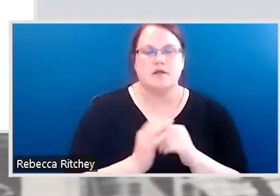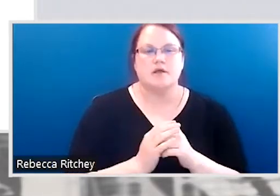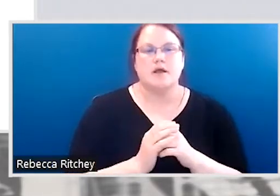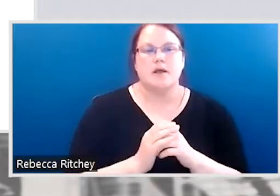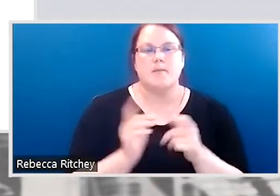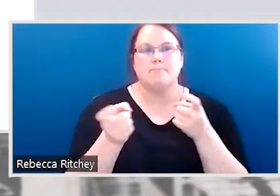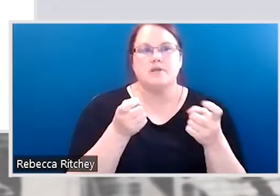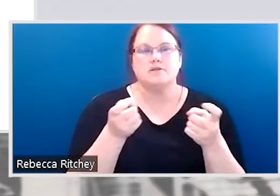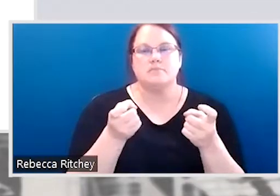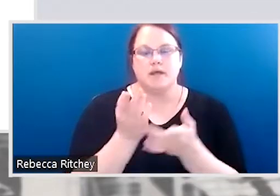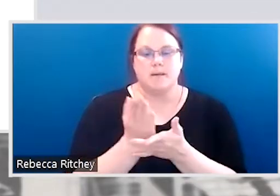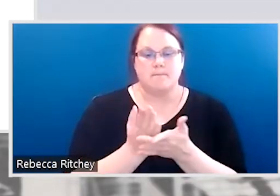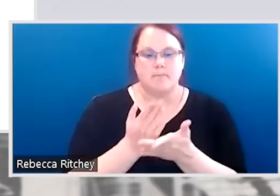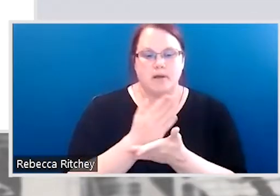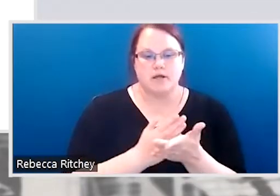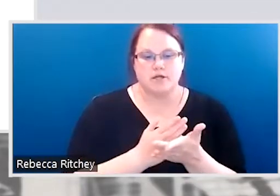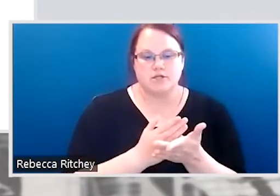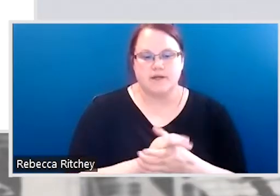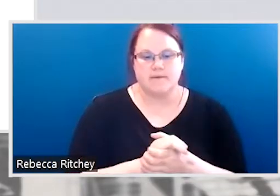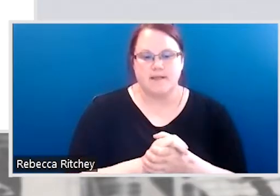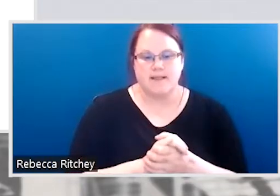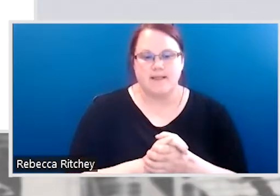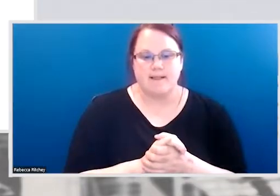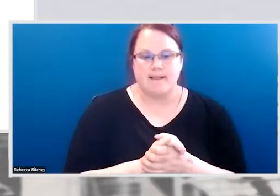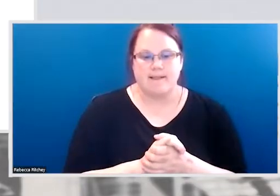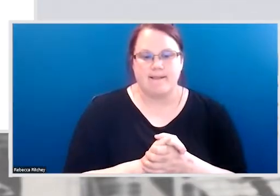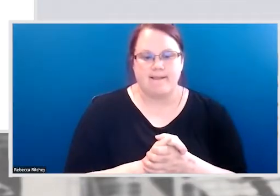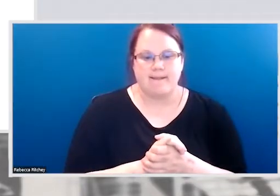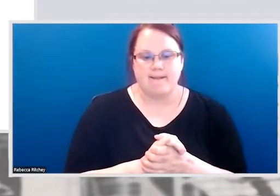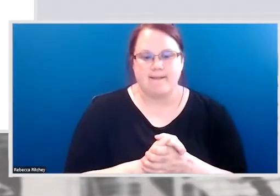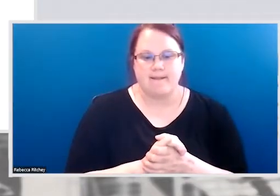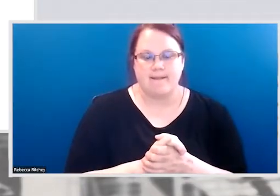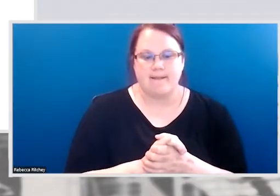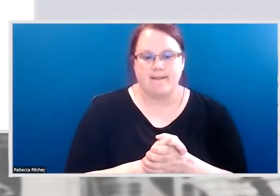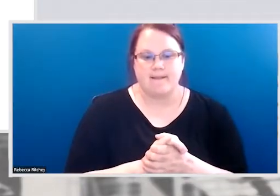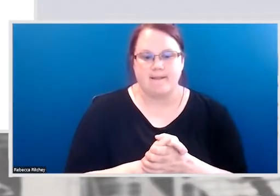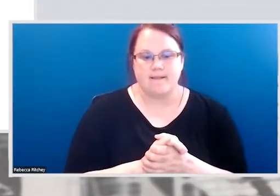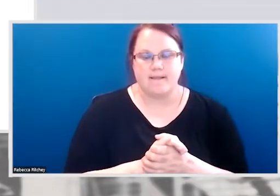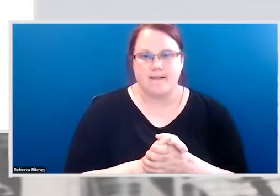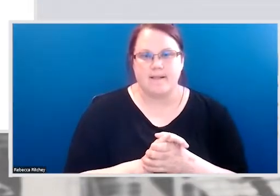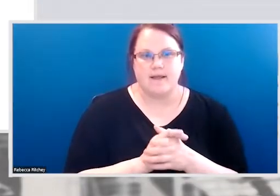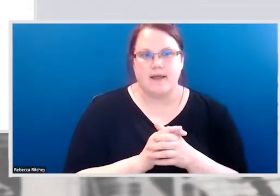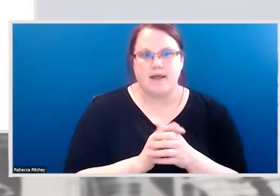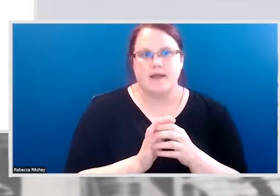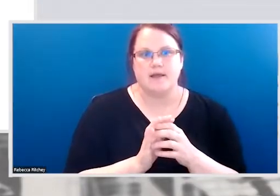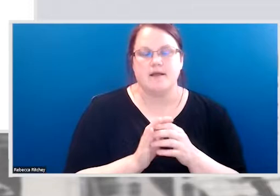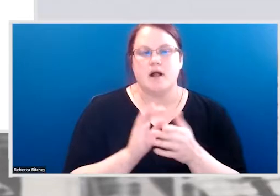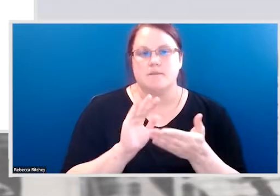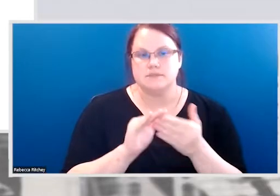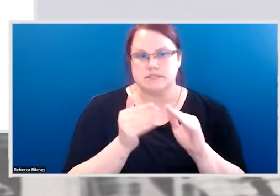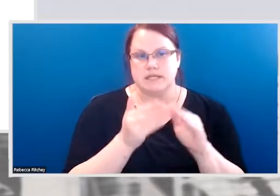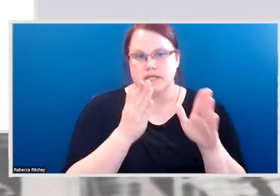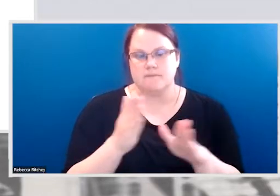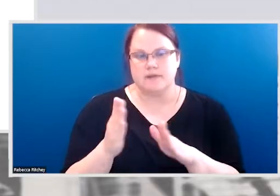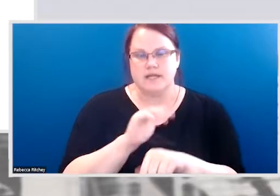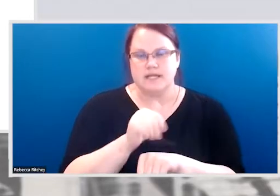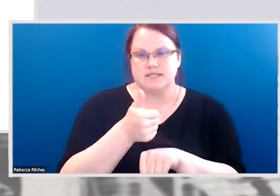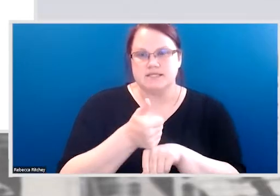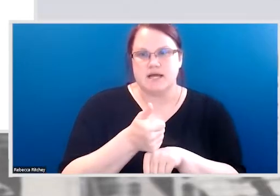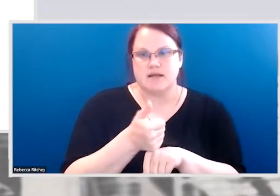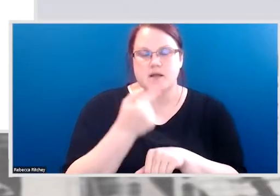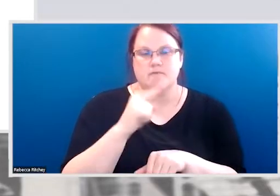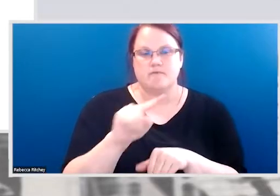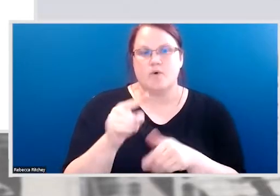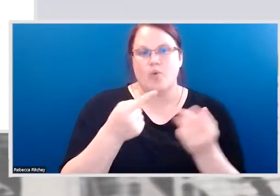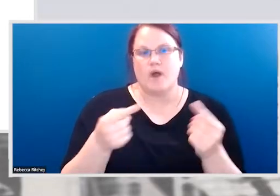also going to hear from the Department of Permits, Licenses, and Inspections, who do some really crucial work. City planning kind of sets the table for a lot